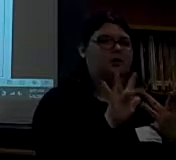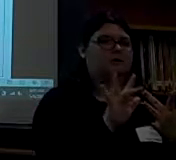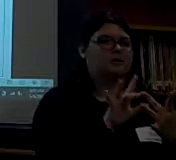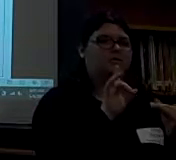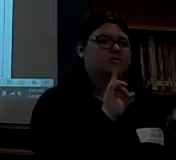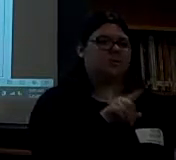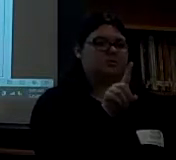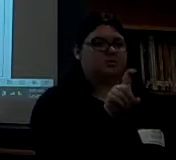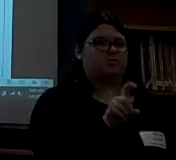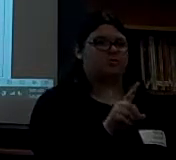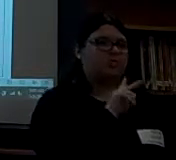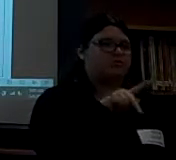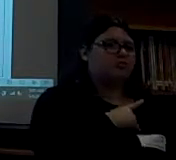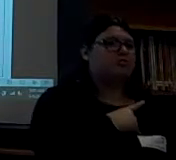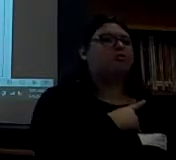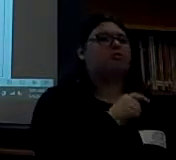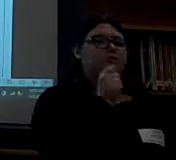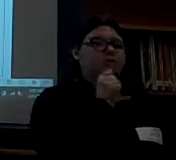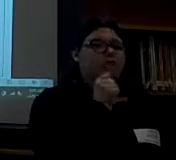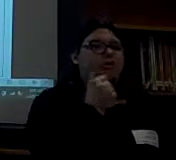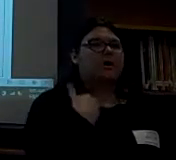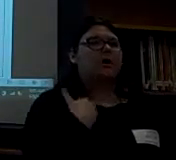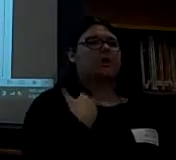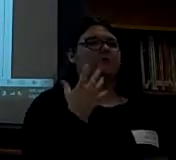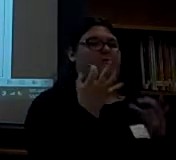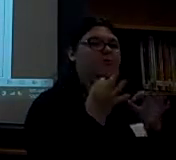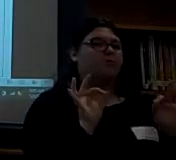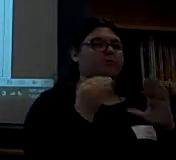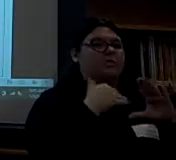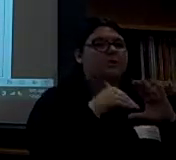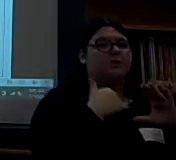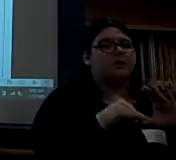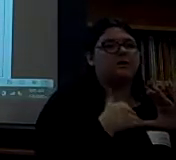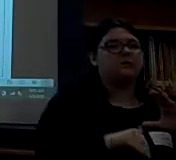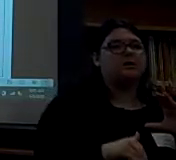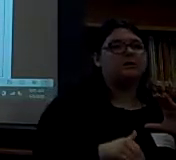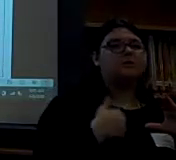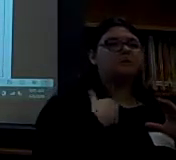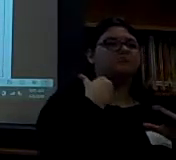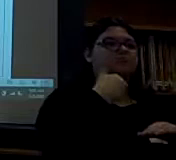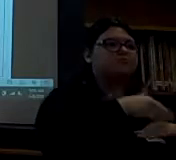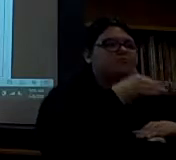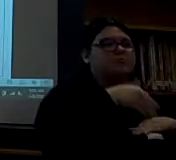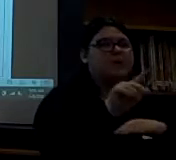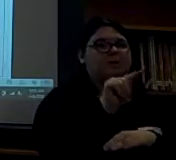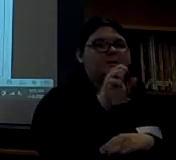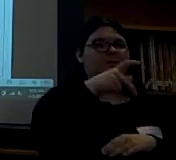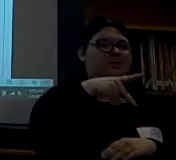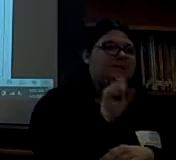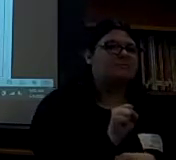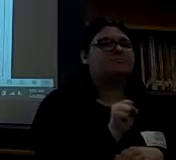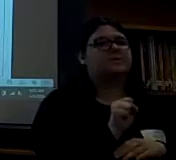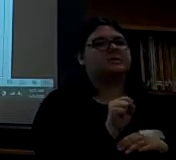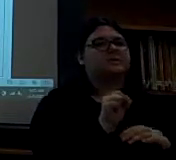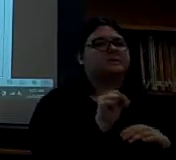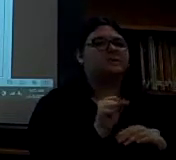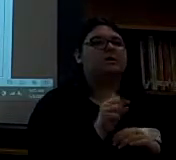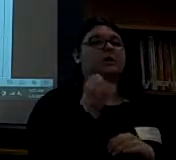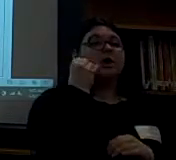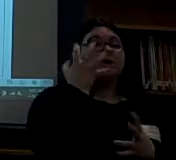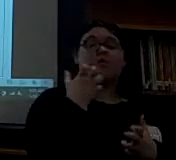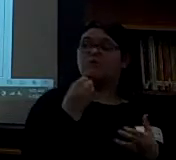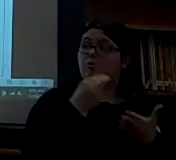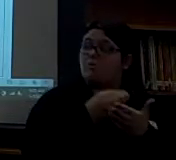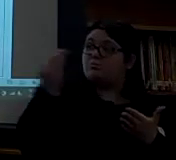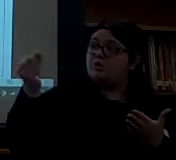privately. I have a free email list if you want to be on that list. I send out tips every other week. What else is on there? If you wanted to purchase this, that's